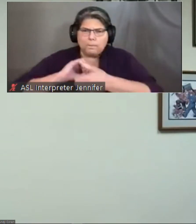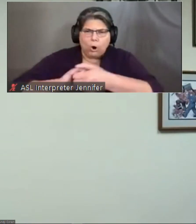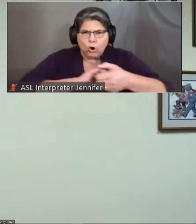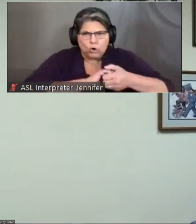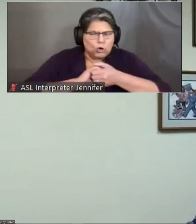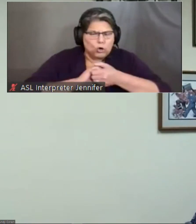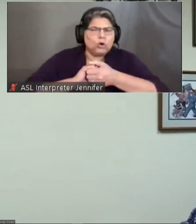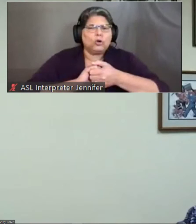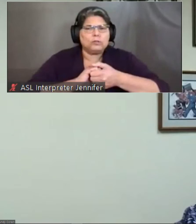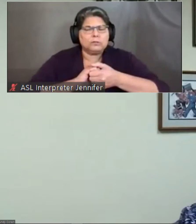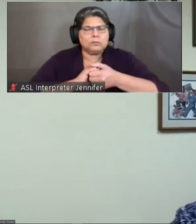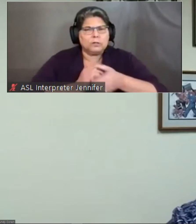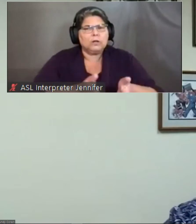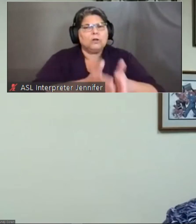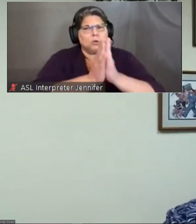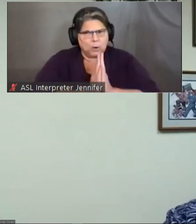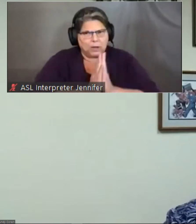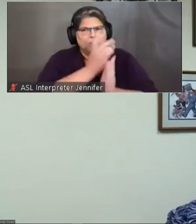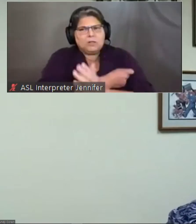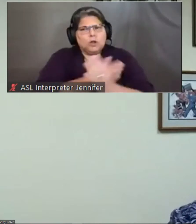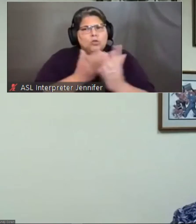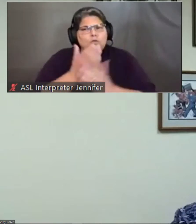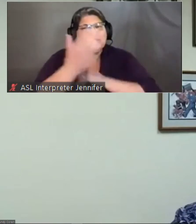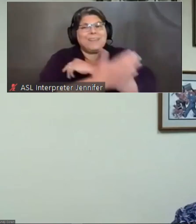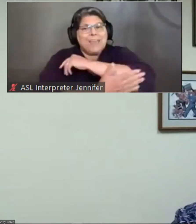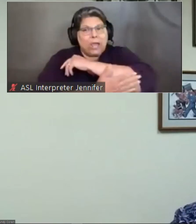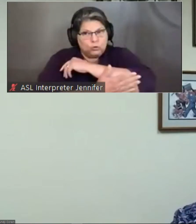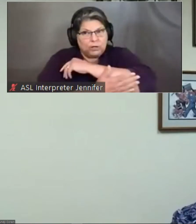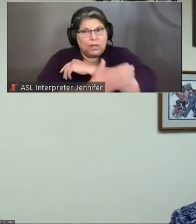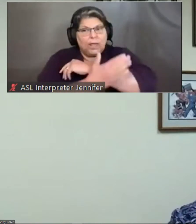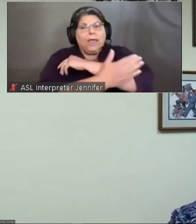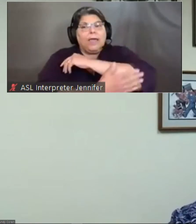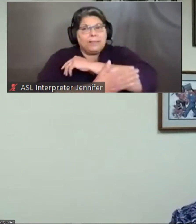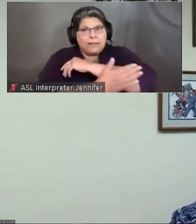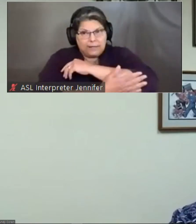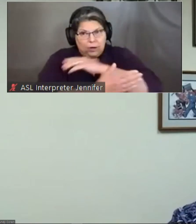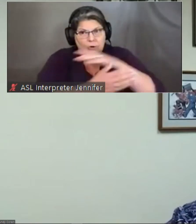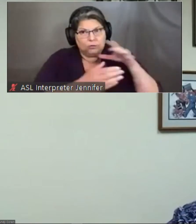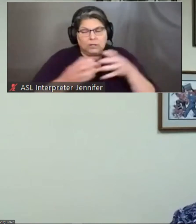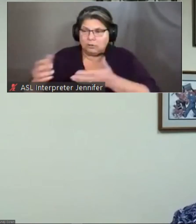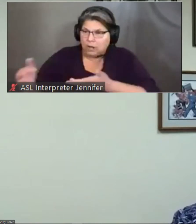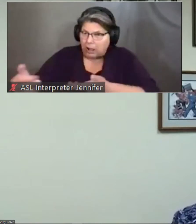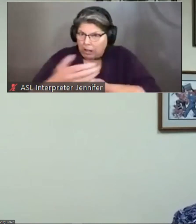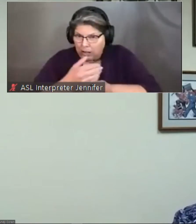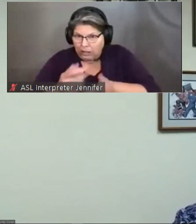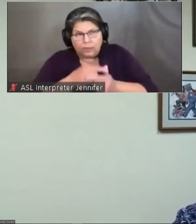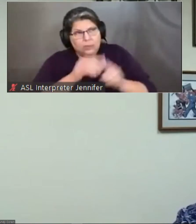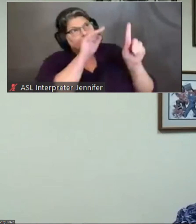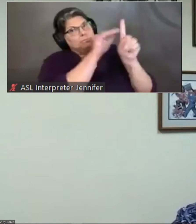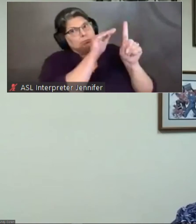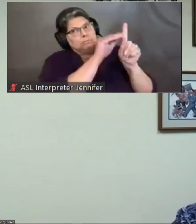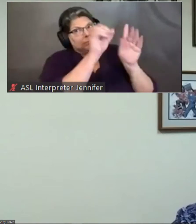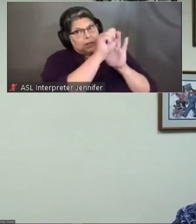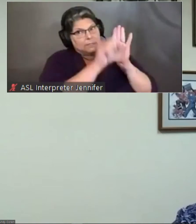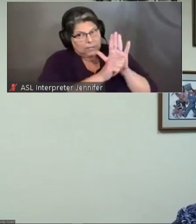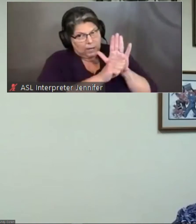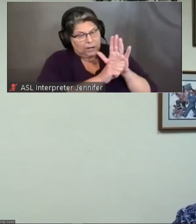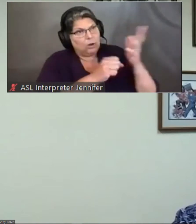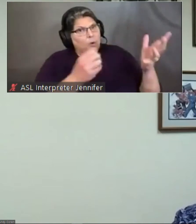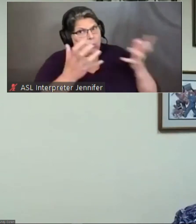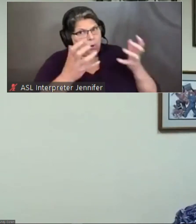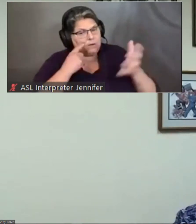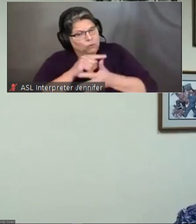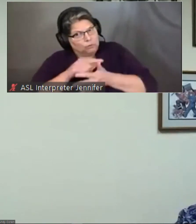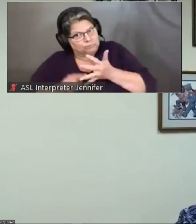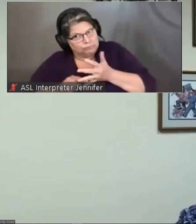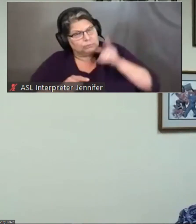made their requests through the county, and then the county to the state, and the state has decided what they would give us. They would send us